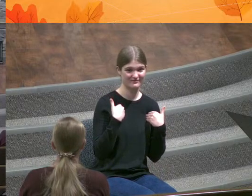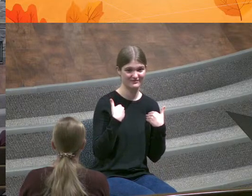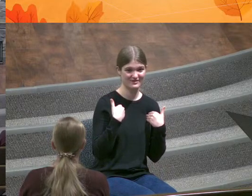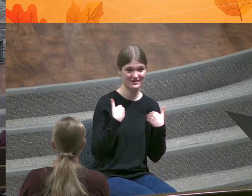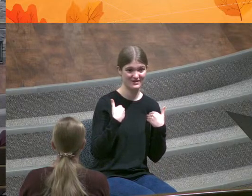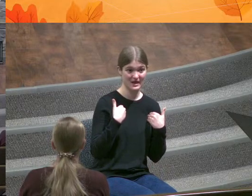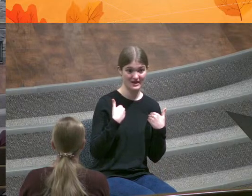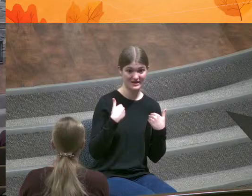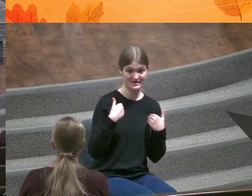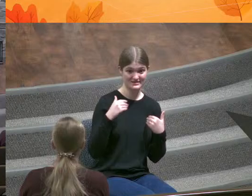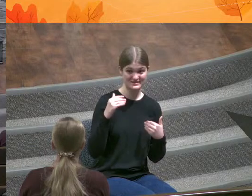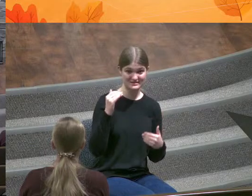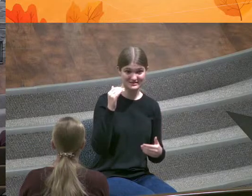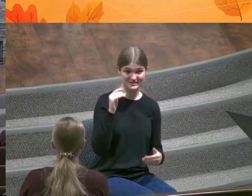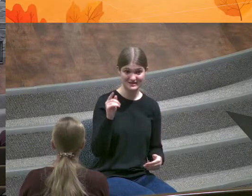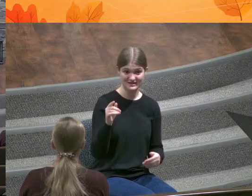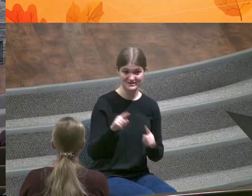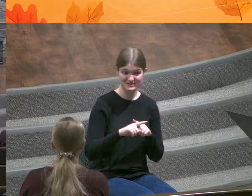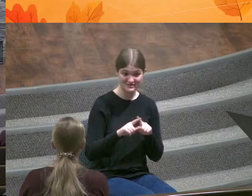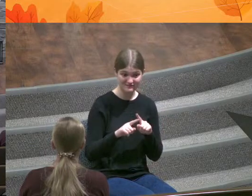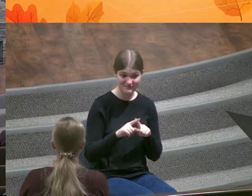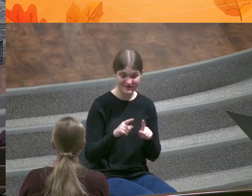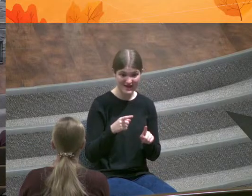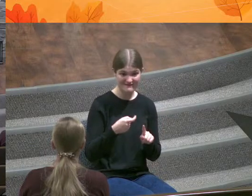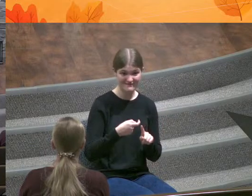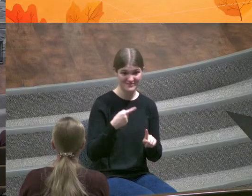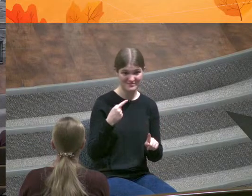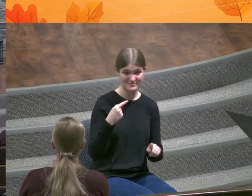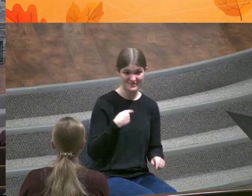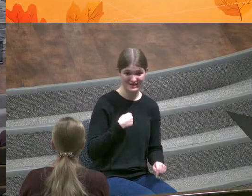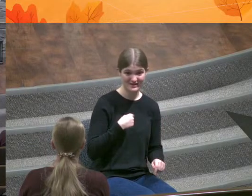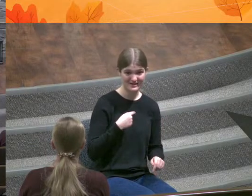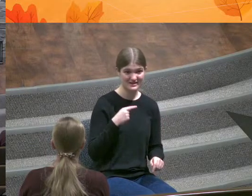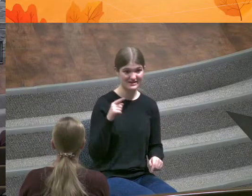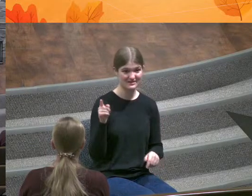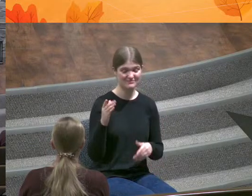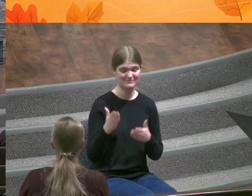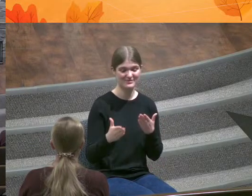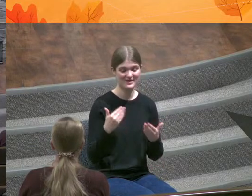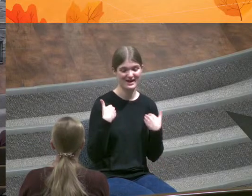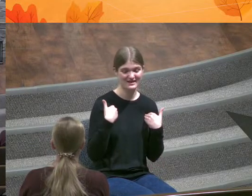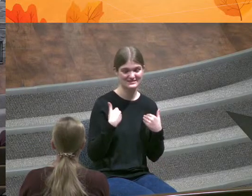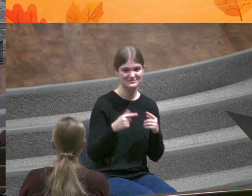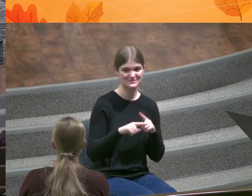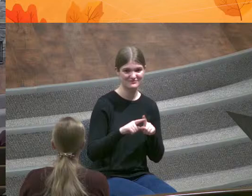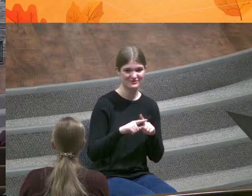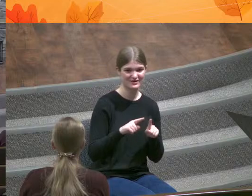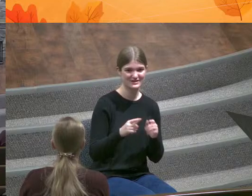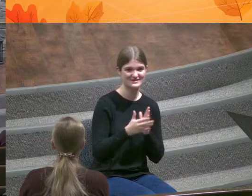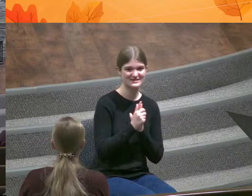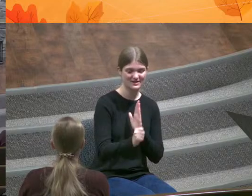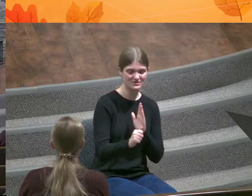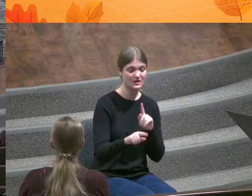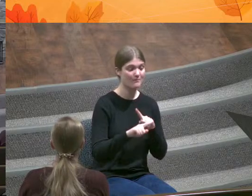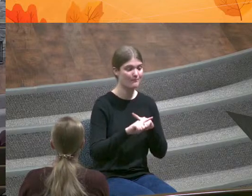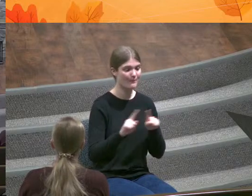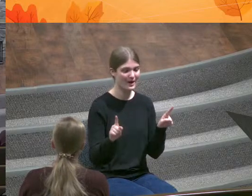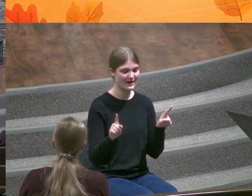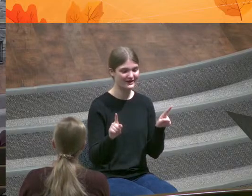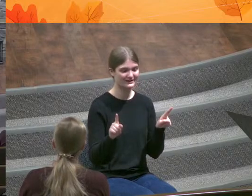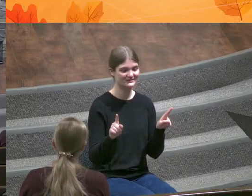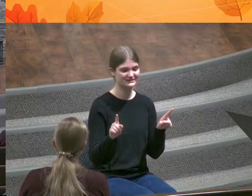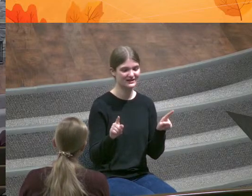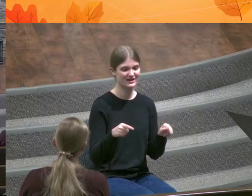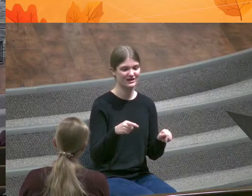Will he be different in personality? Will he maybe have some slightly different traits or even slightly different talents? Absolutely.